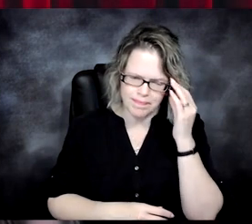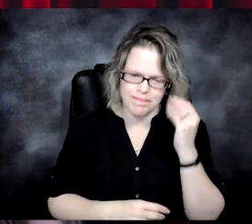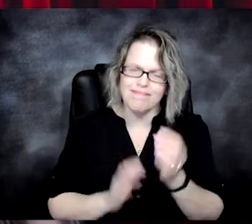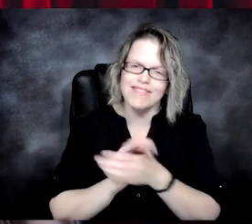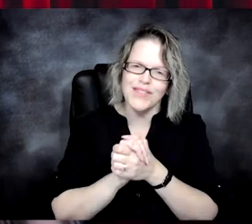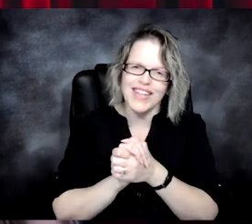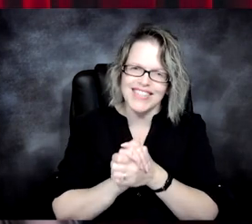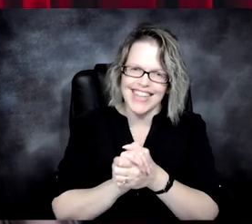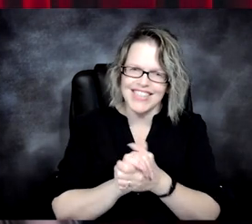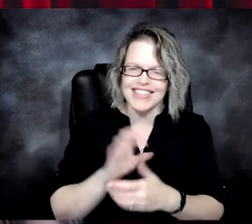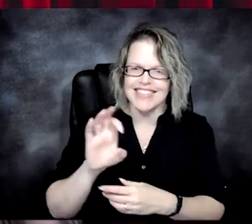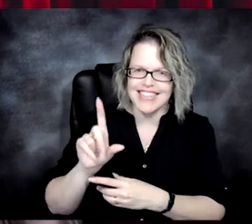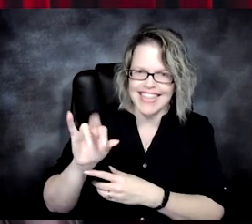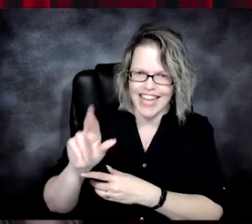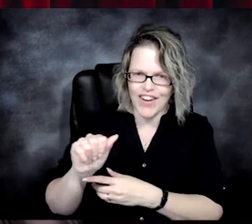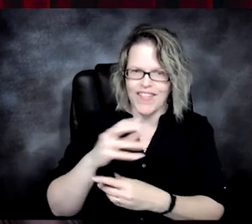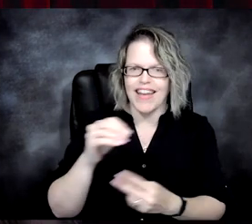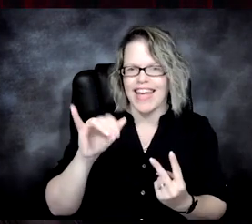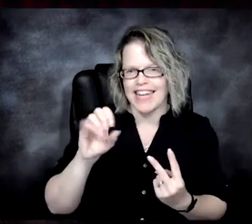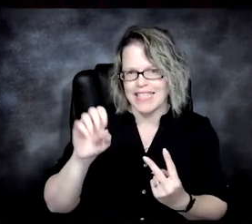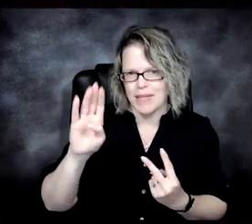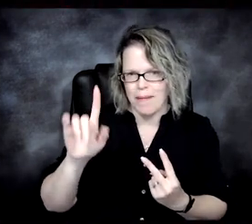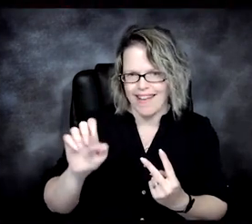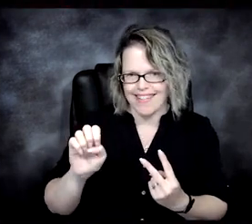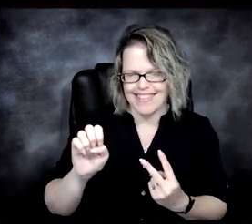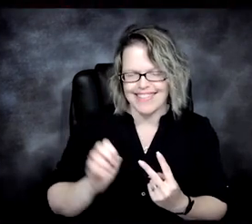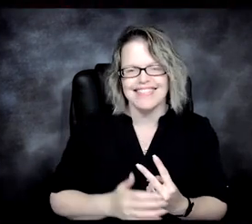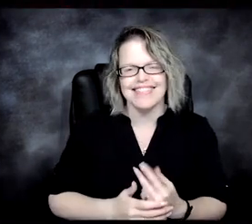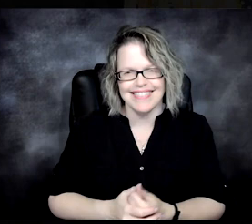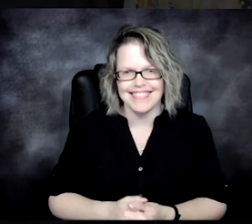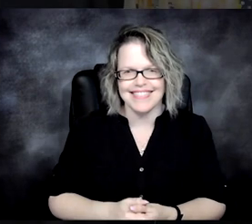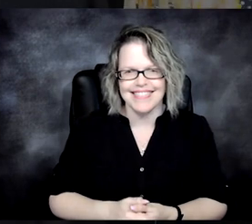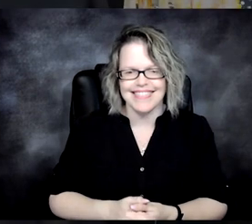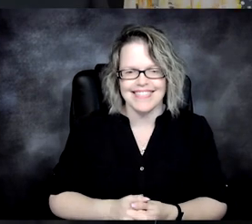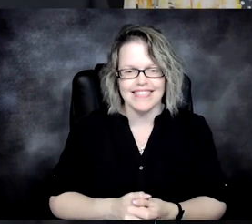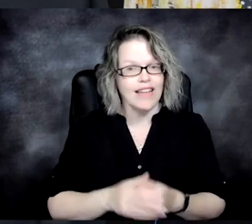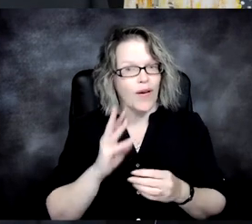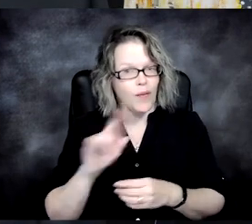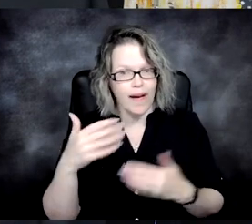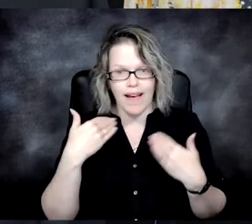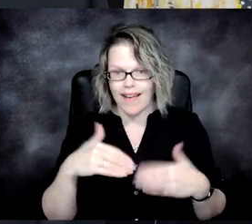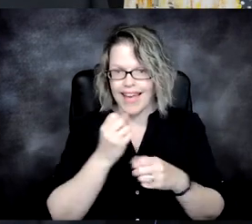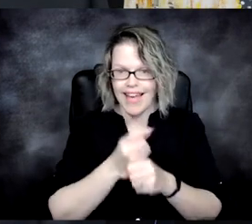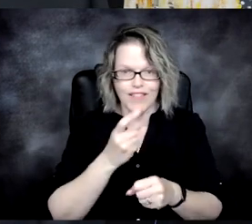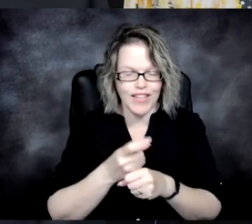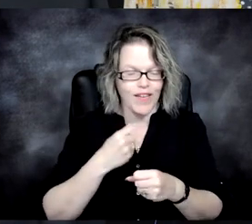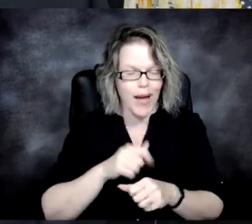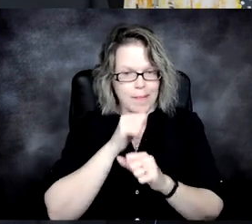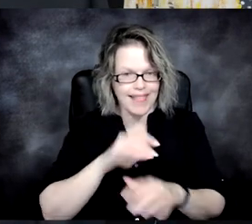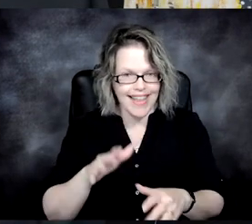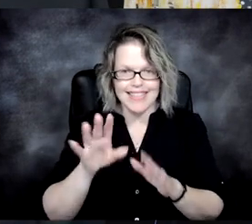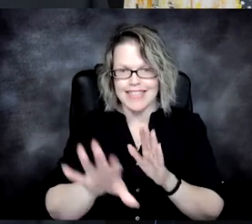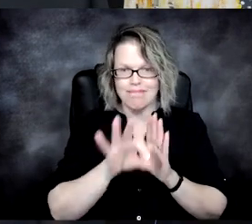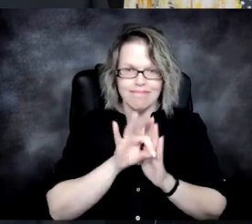800-273-8255. Congratulations to Clara and Isabel. Well, every year I am blessed to select a piece of art